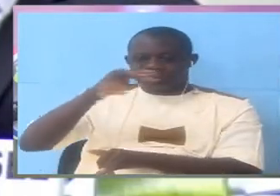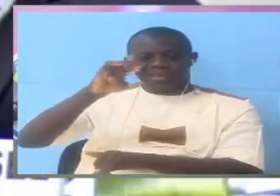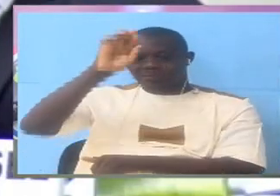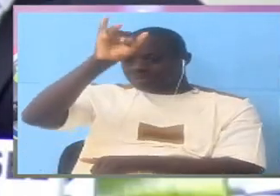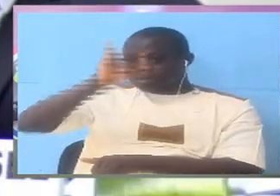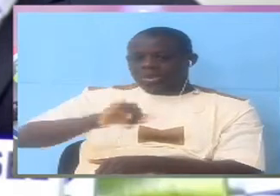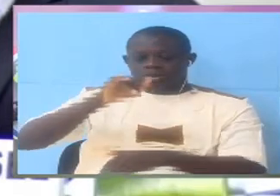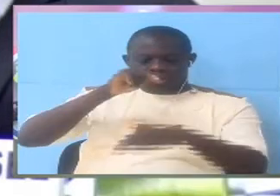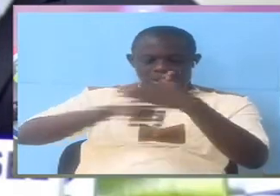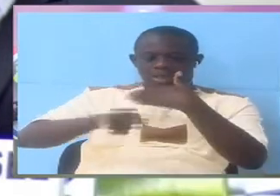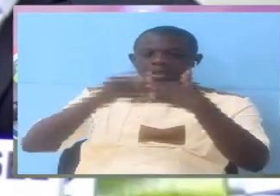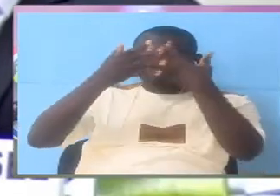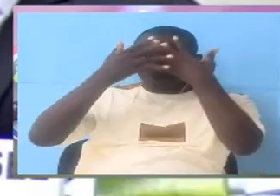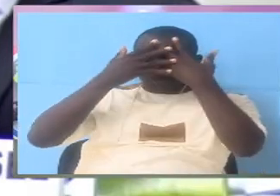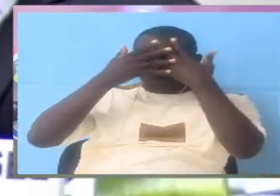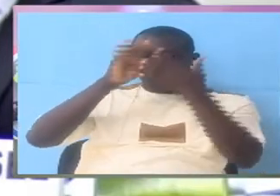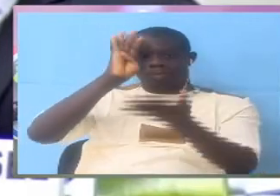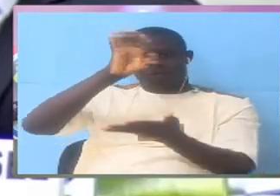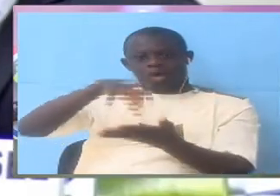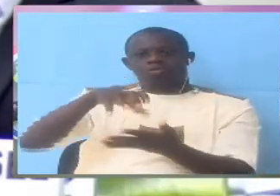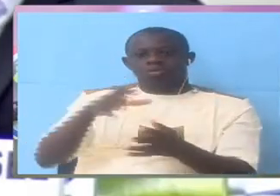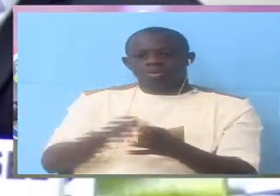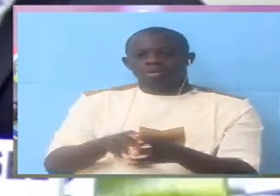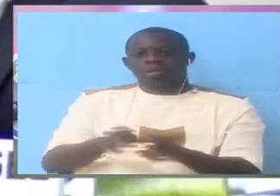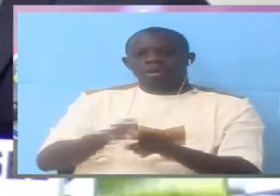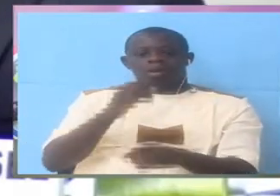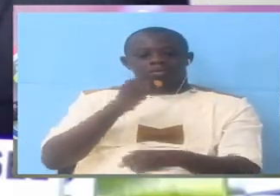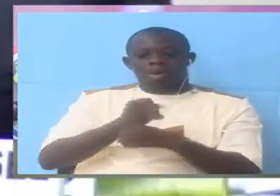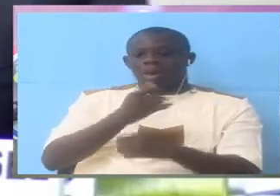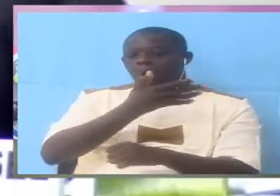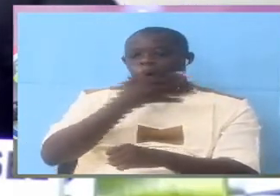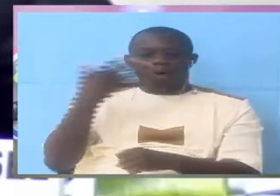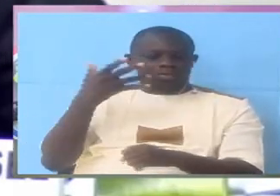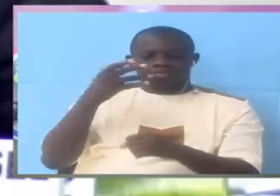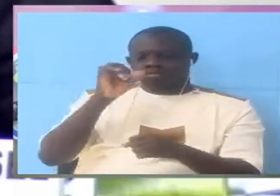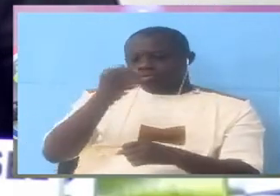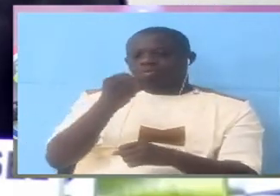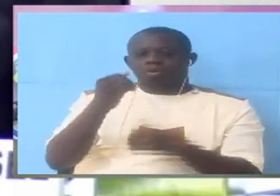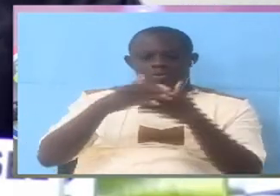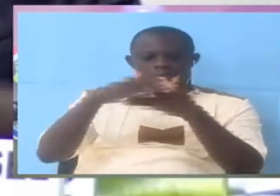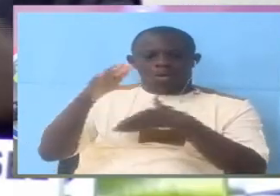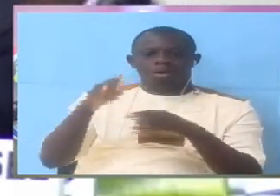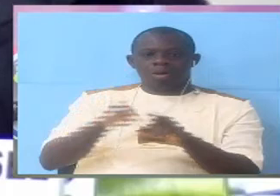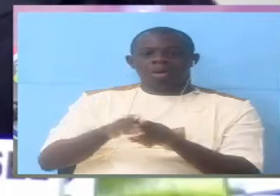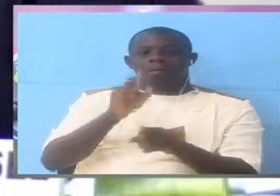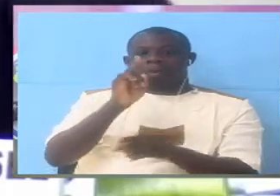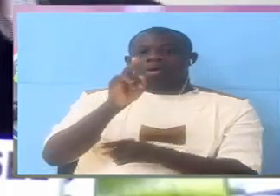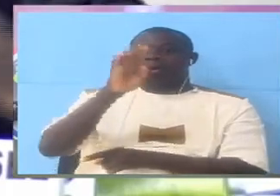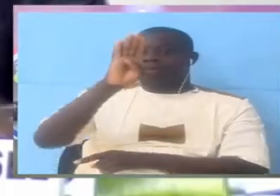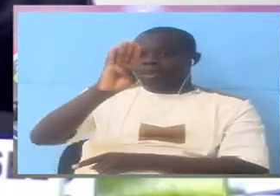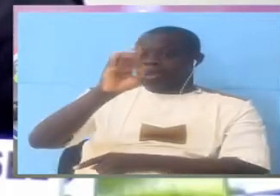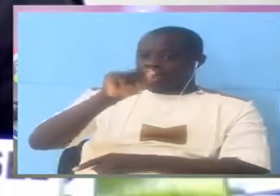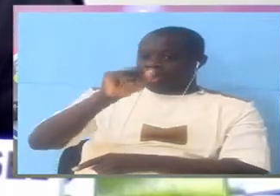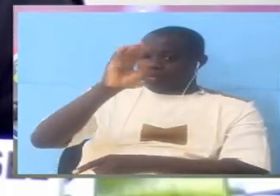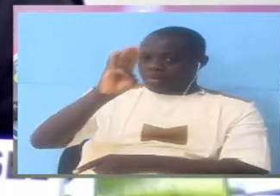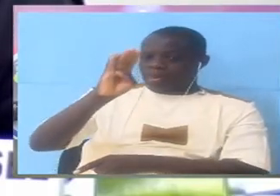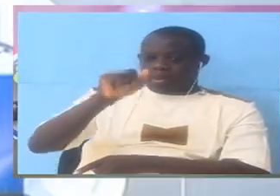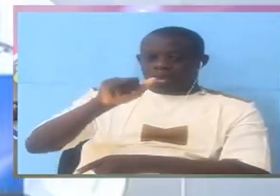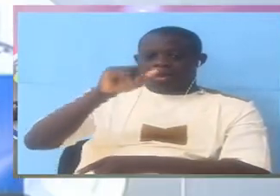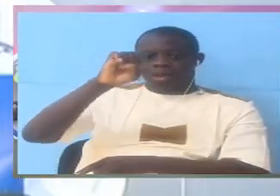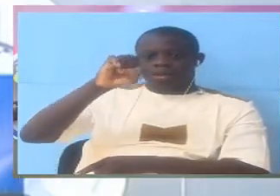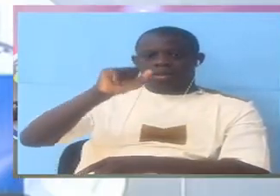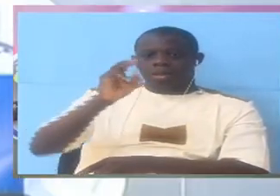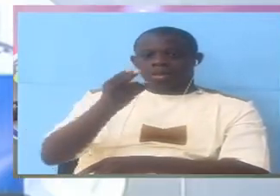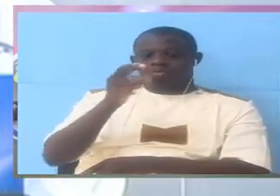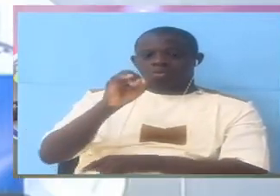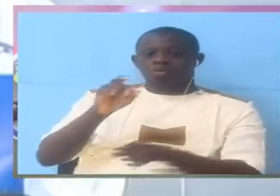later. It's hotting. We would come to that later. It's hotting. Yes. Well, Baba, you people have put a lot of people in jail. You